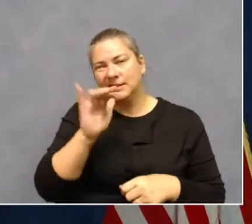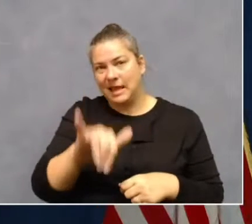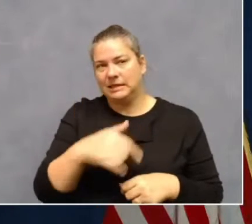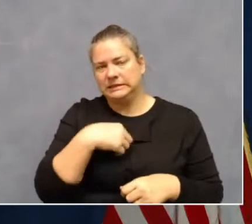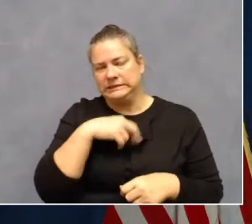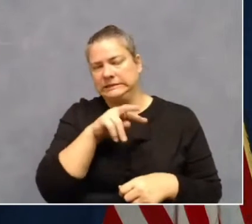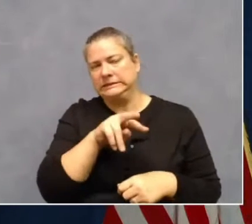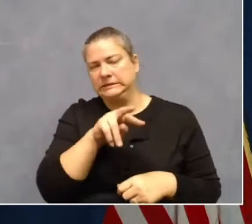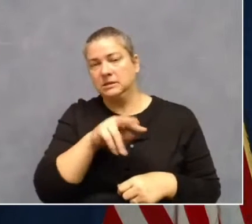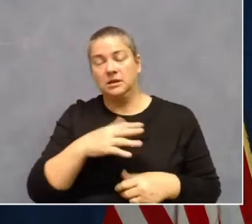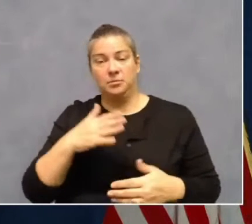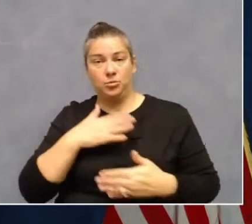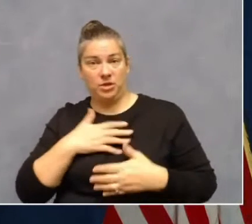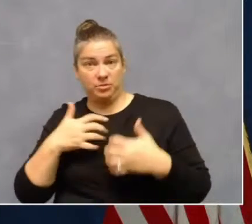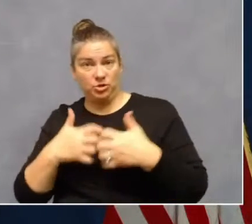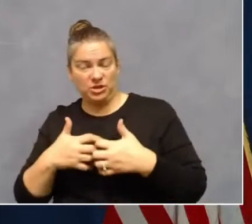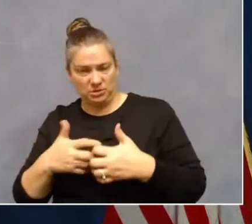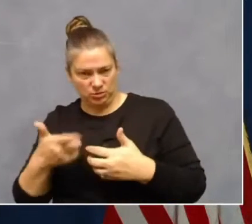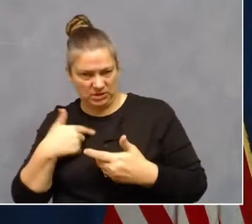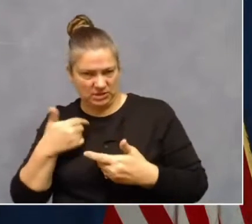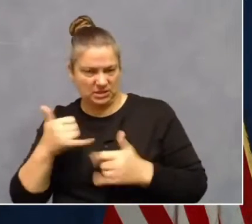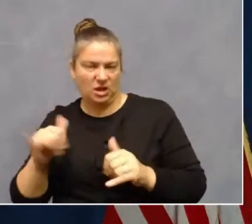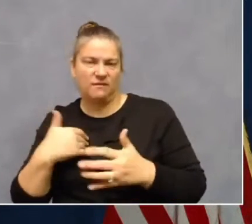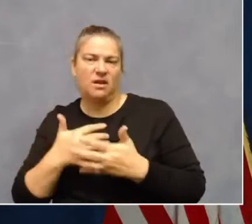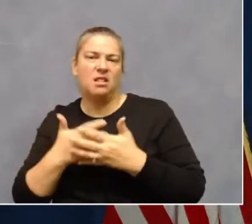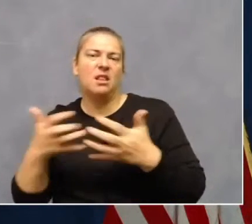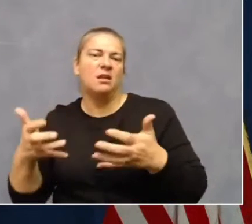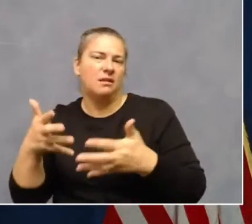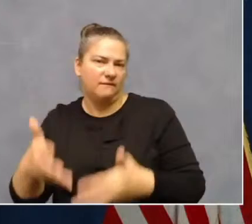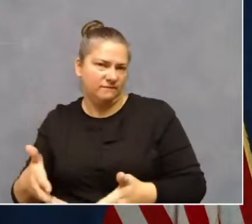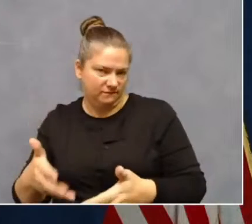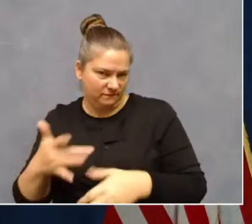Ventilators, we still have significant capacity. They're only at